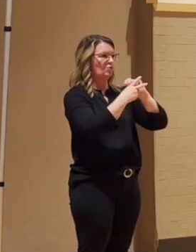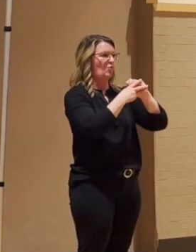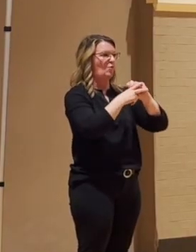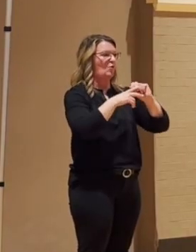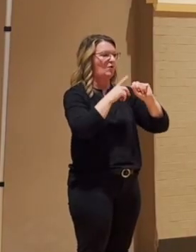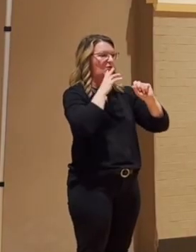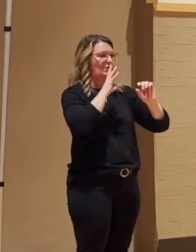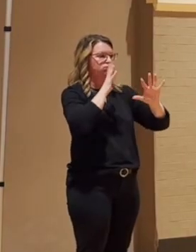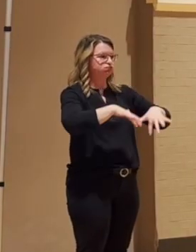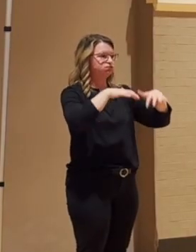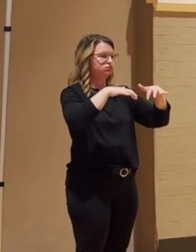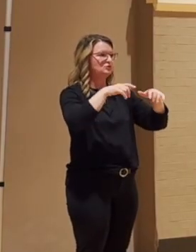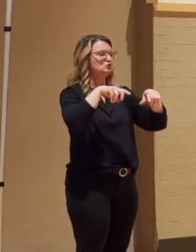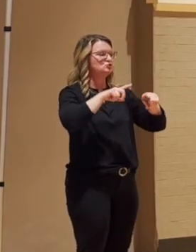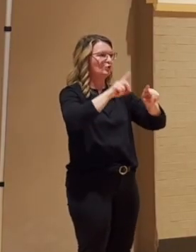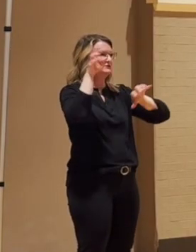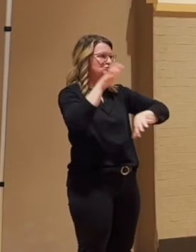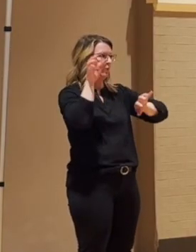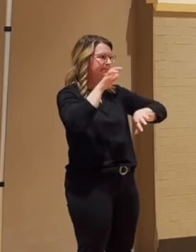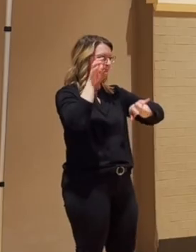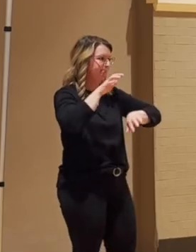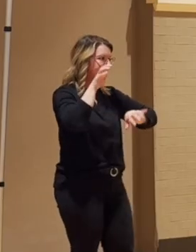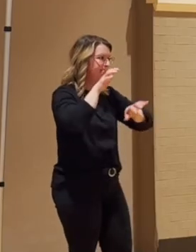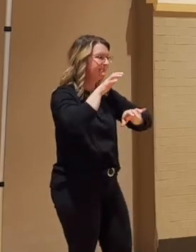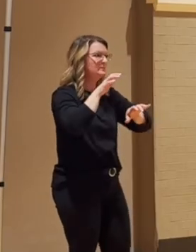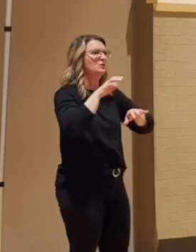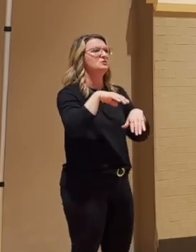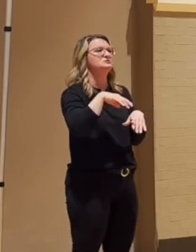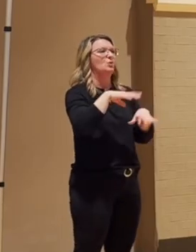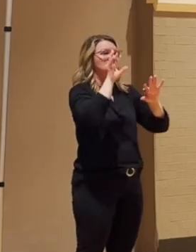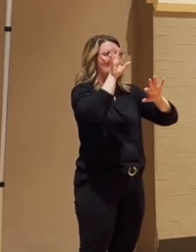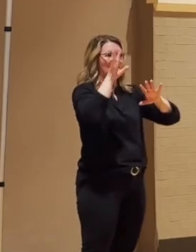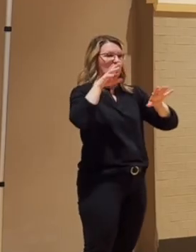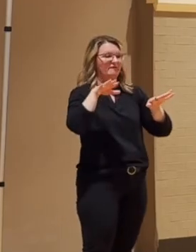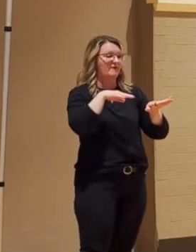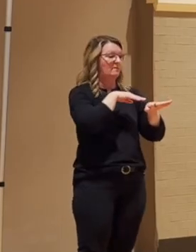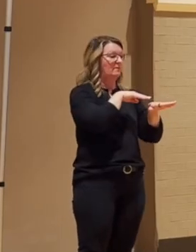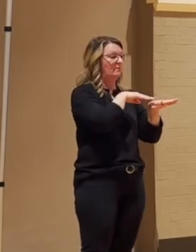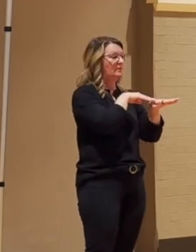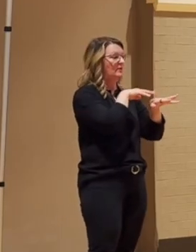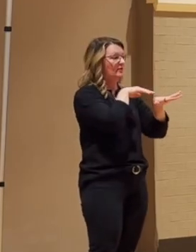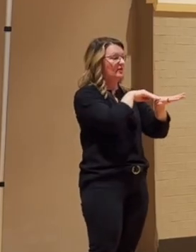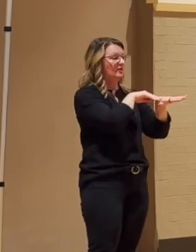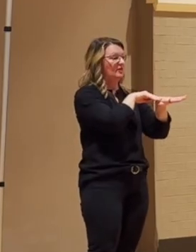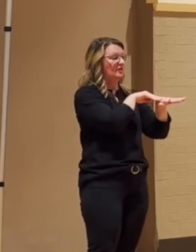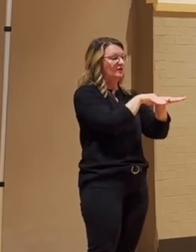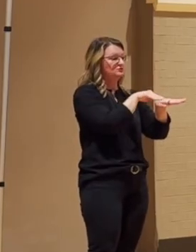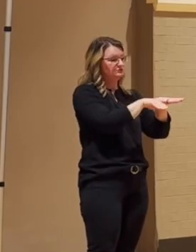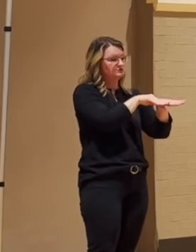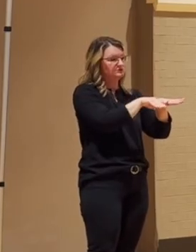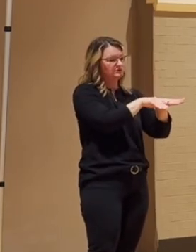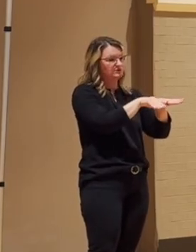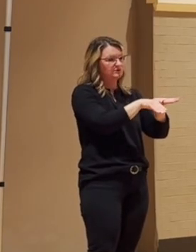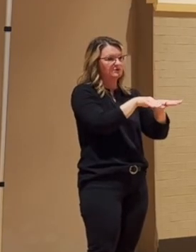during a heavy storm event. Flows will be diverted from this storm sewer